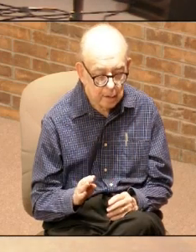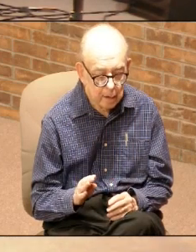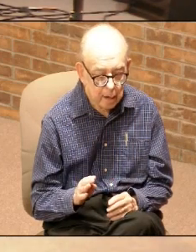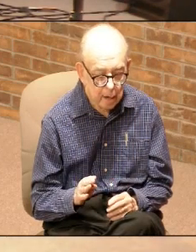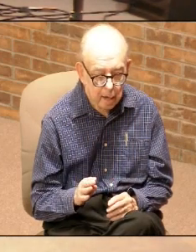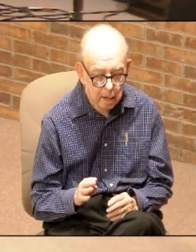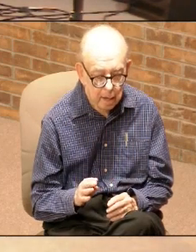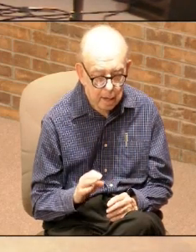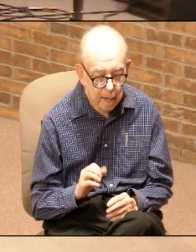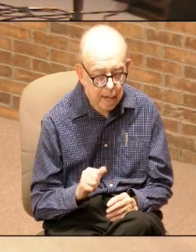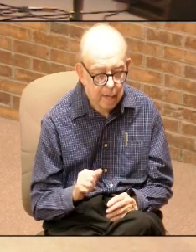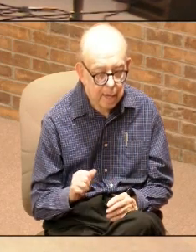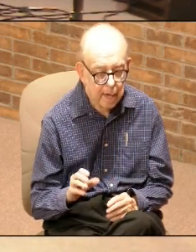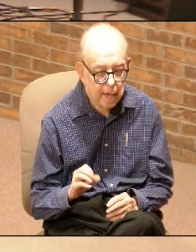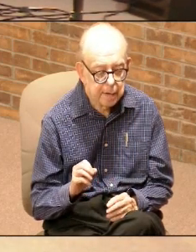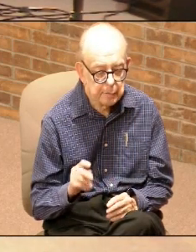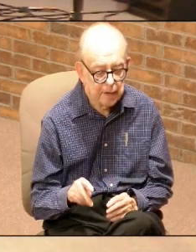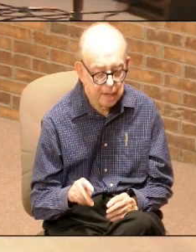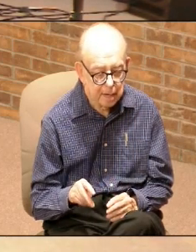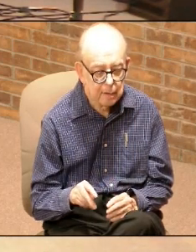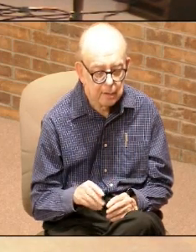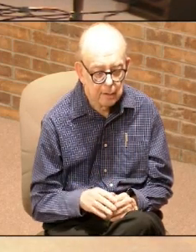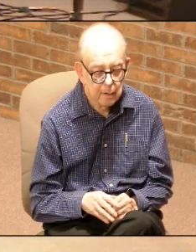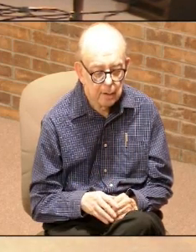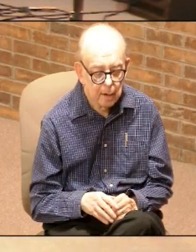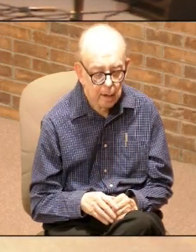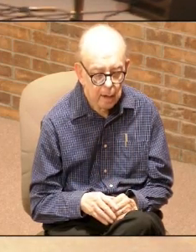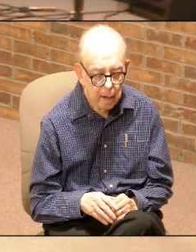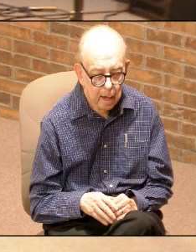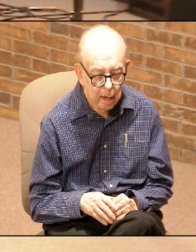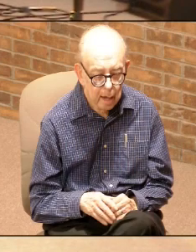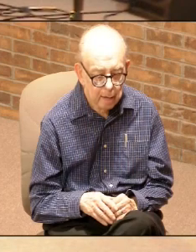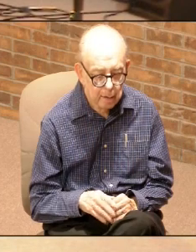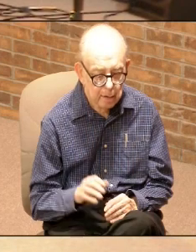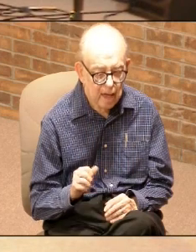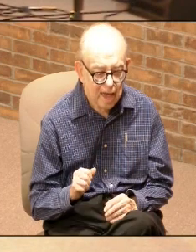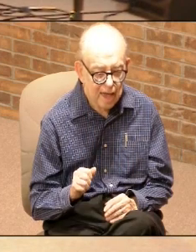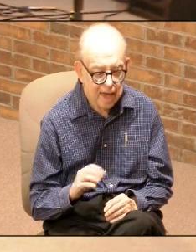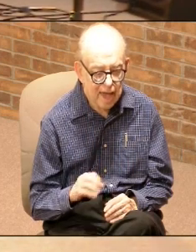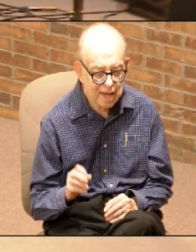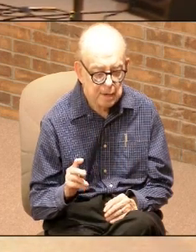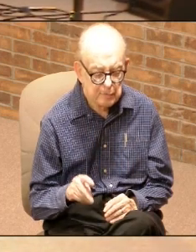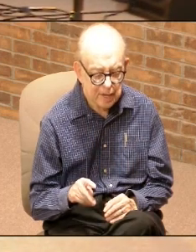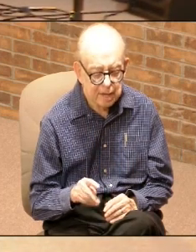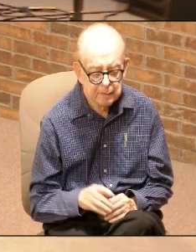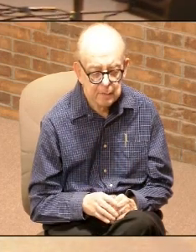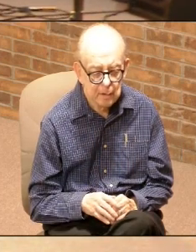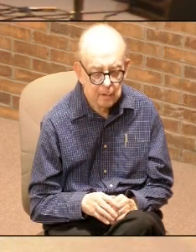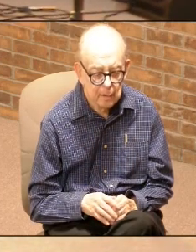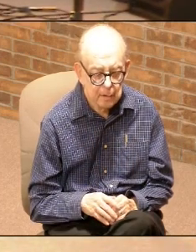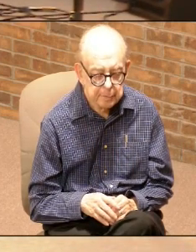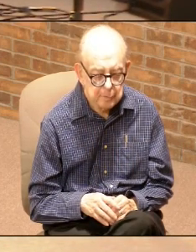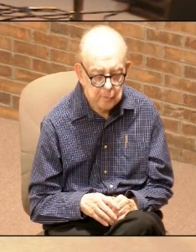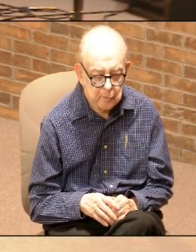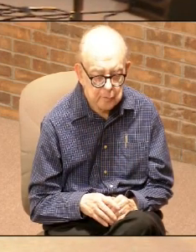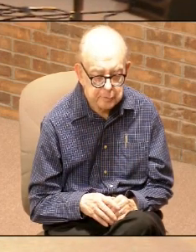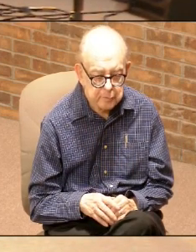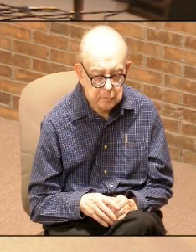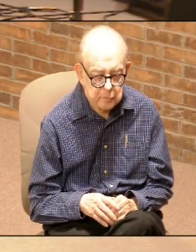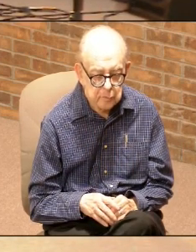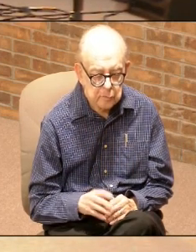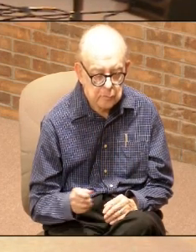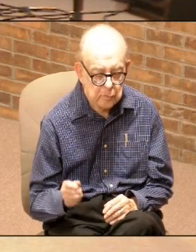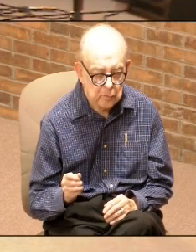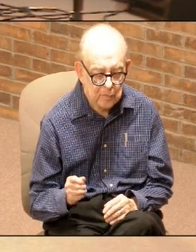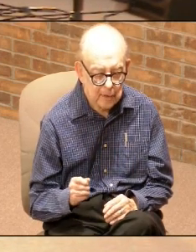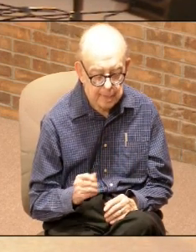Atlantic and Pacific. I think it was actually Atlantic and Pacific Tea Company or something like that. But it was A&P.